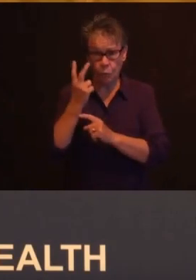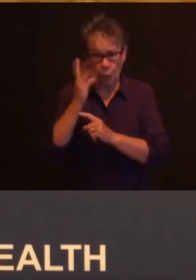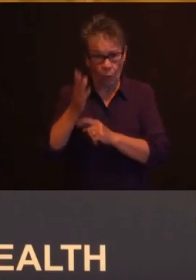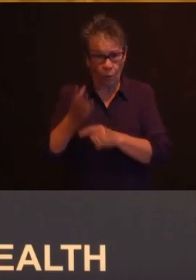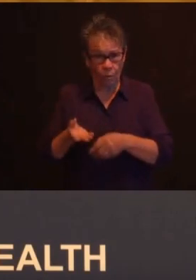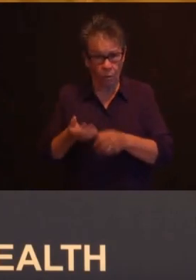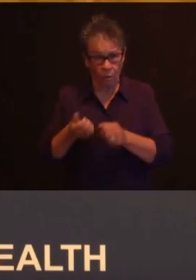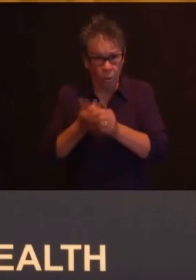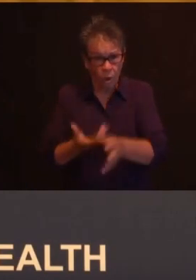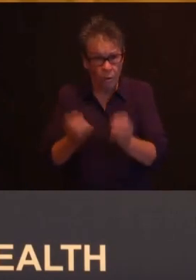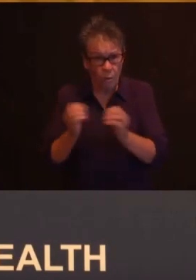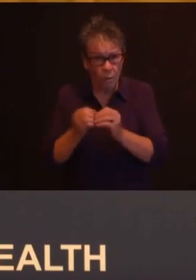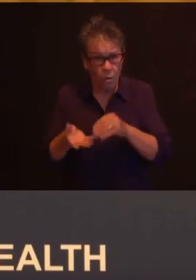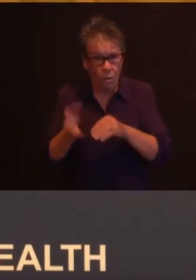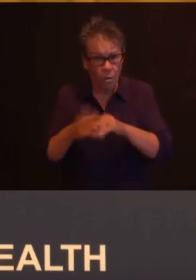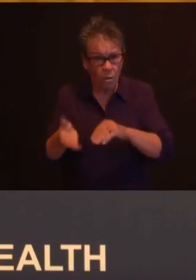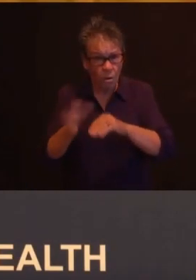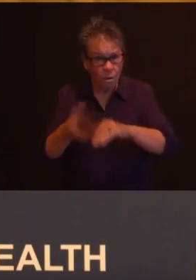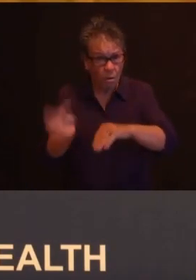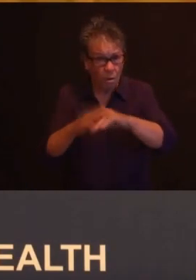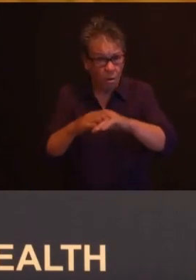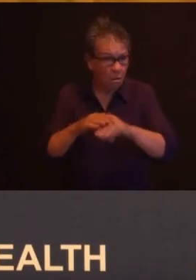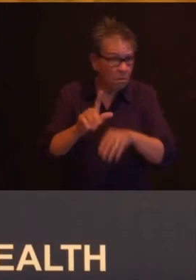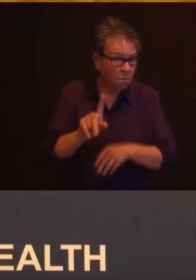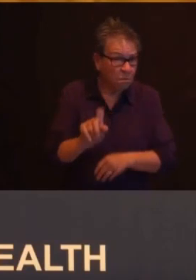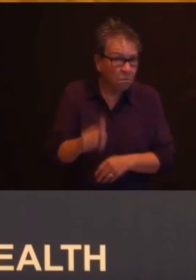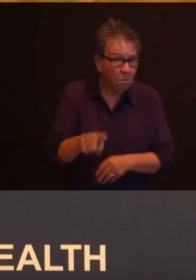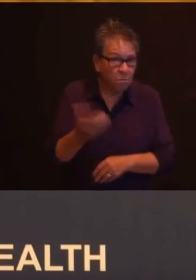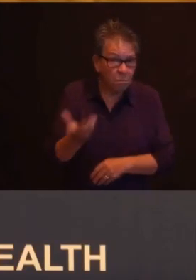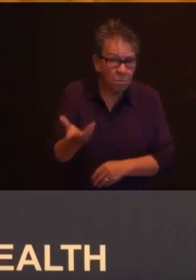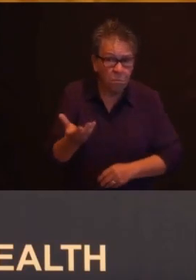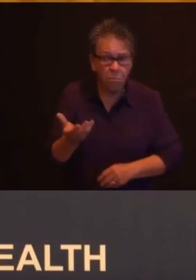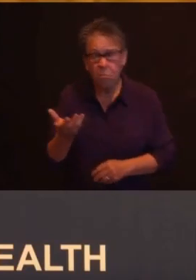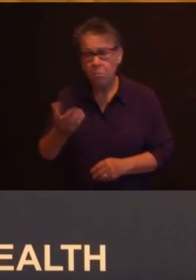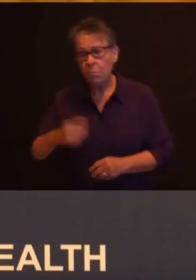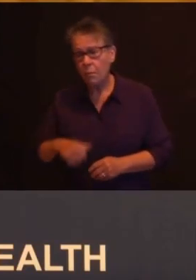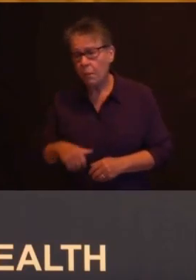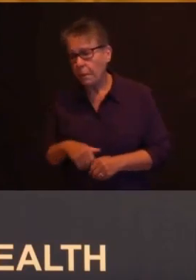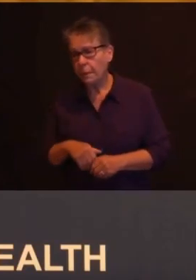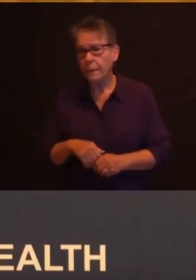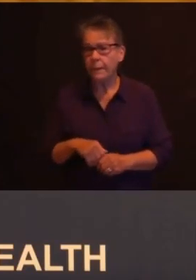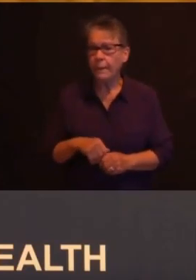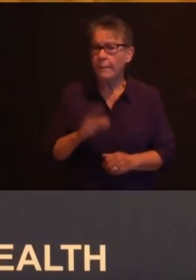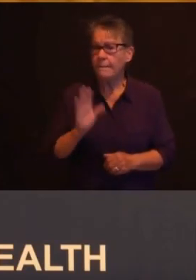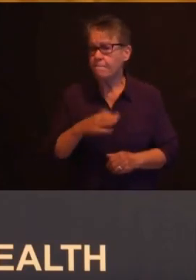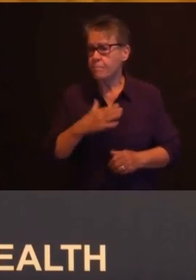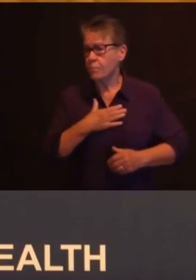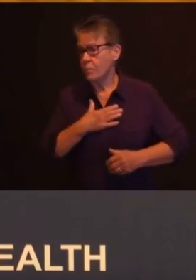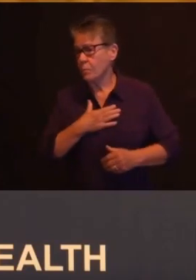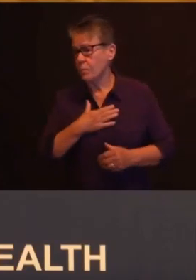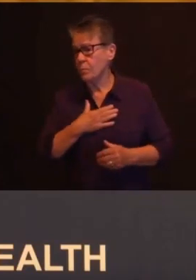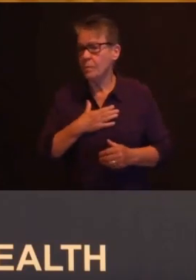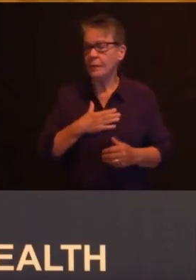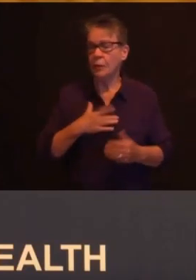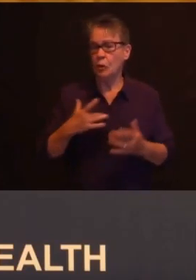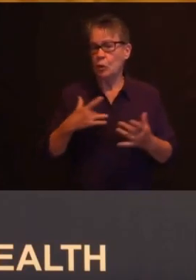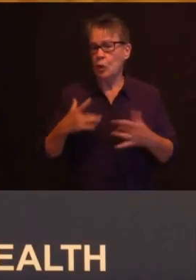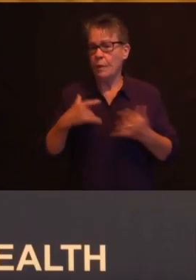you. The level of concern, I think we just addressed that among the growers and the seasonal